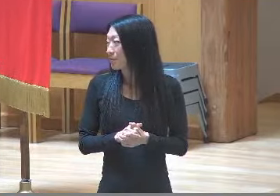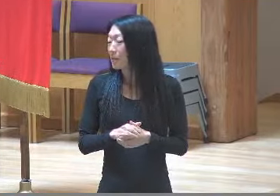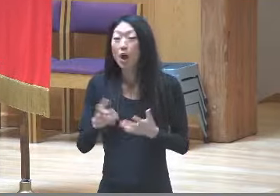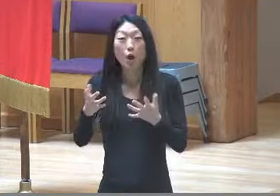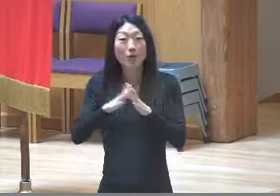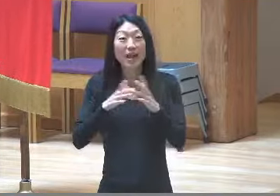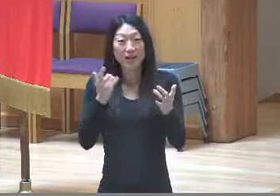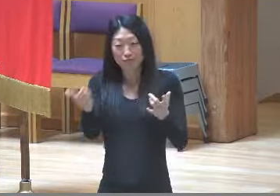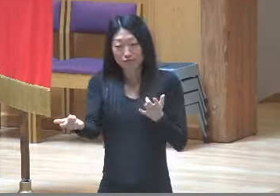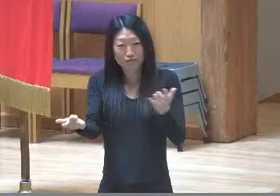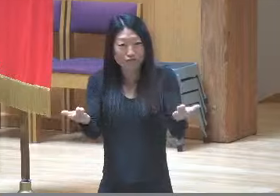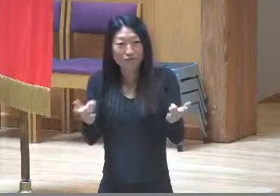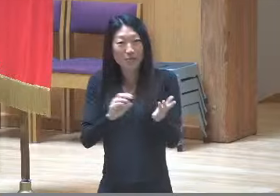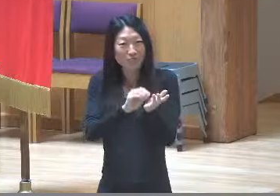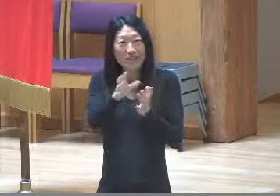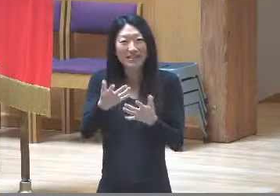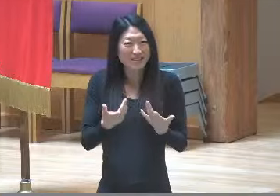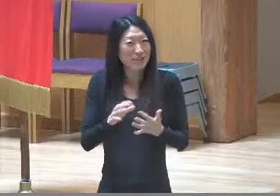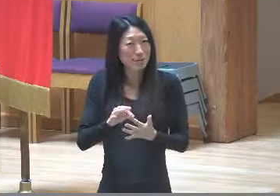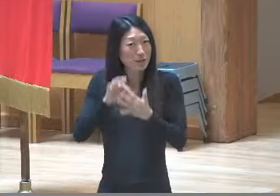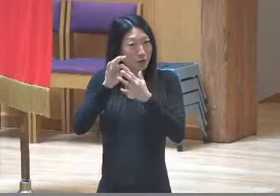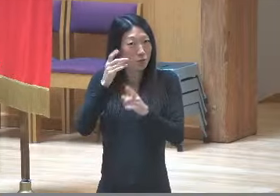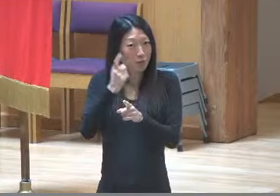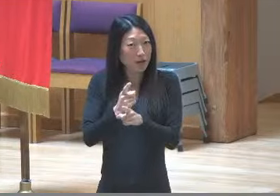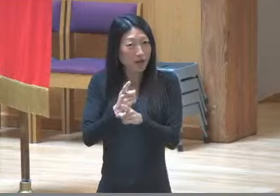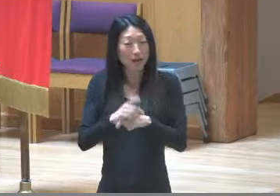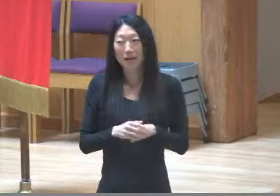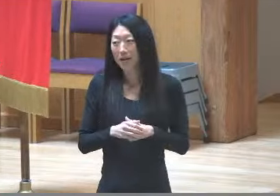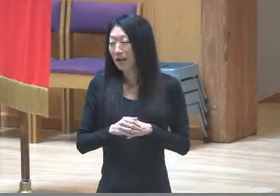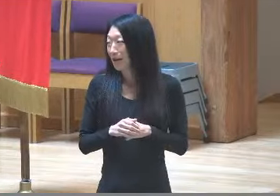A web. He has a special superpower, right?